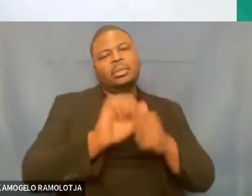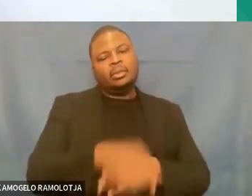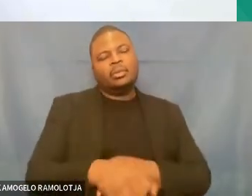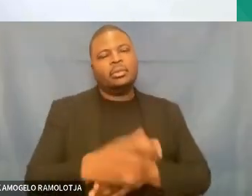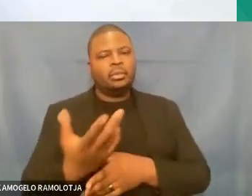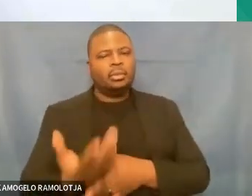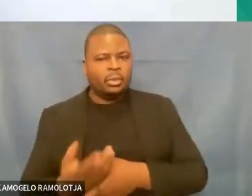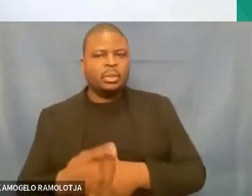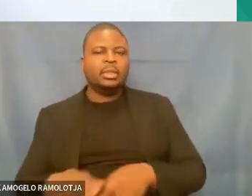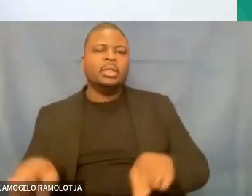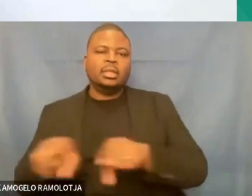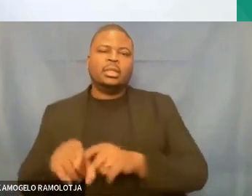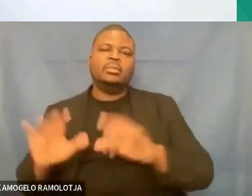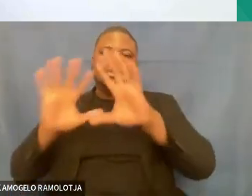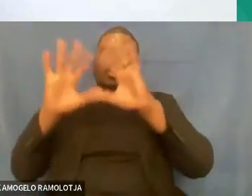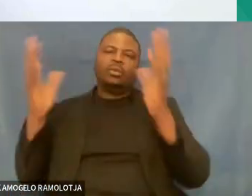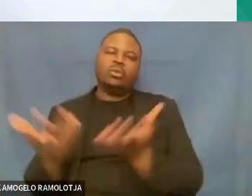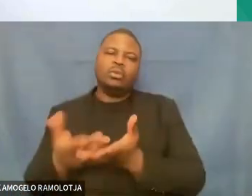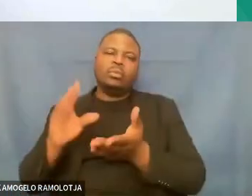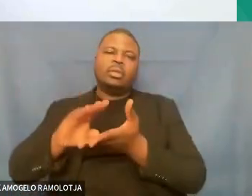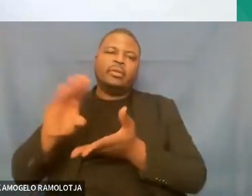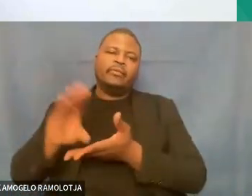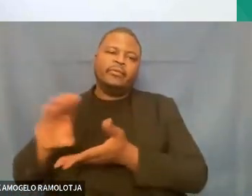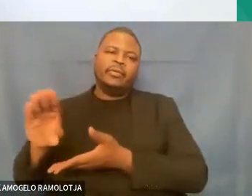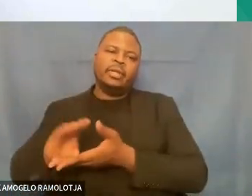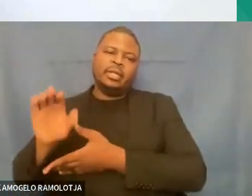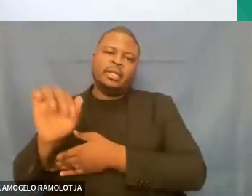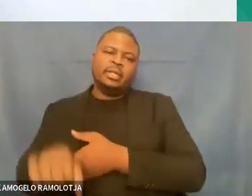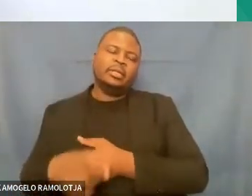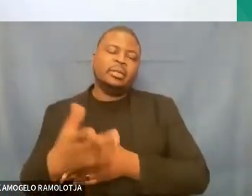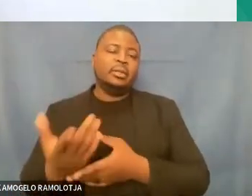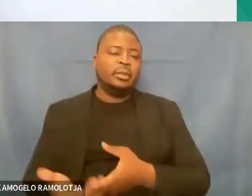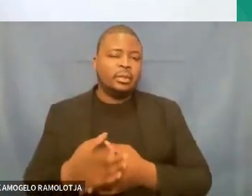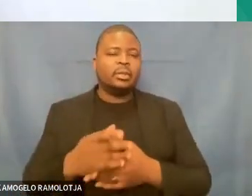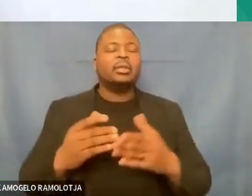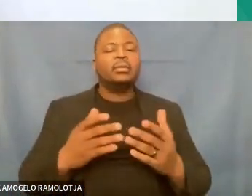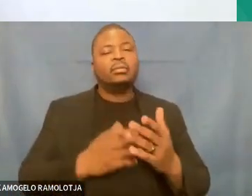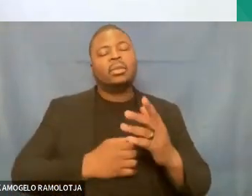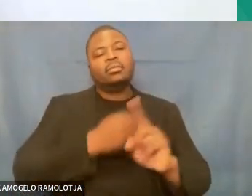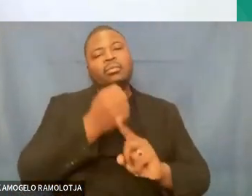to the Global Fund in terms of supporting this drive in human rights and